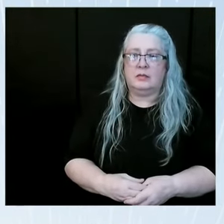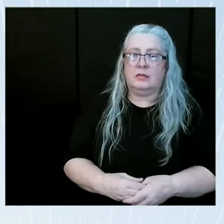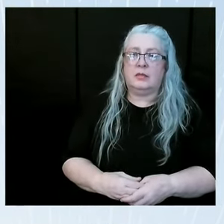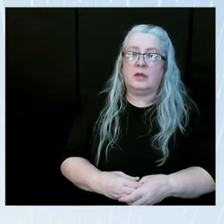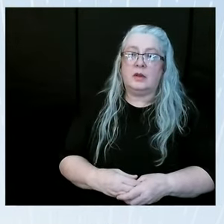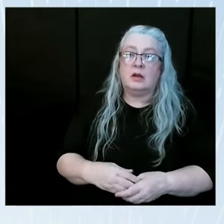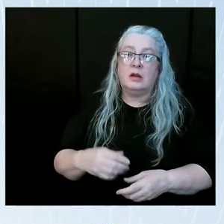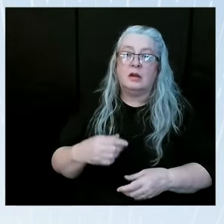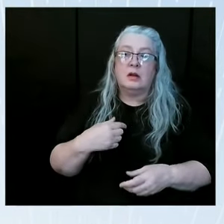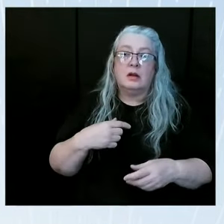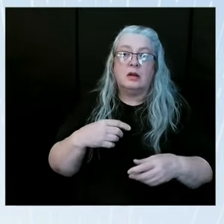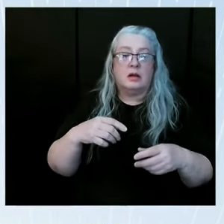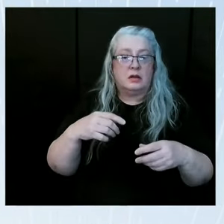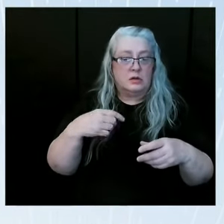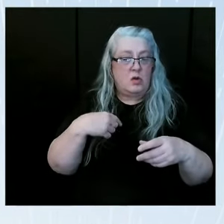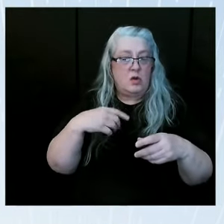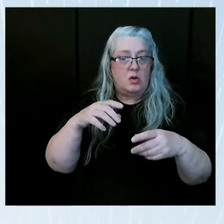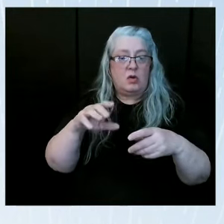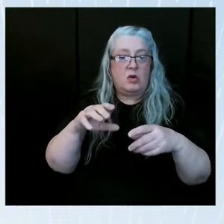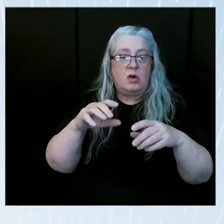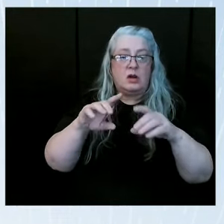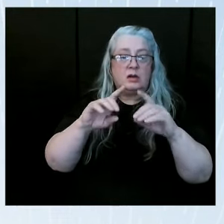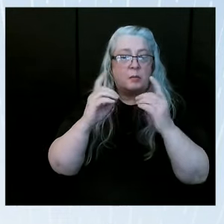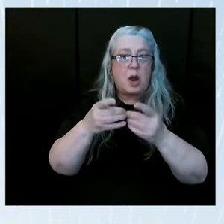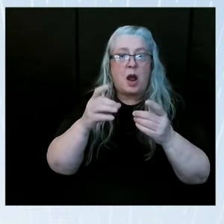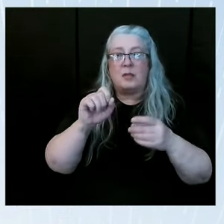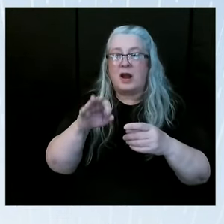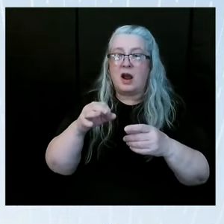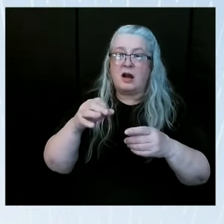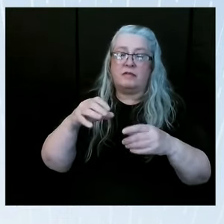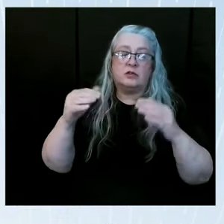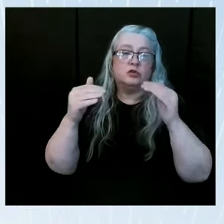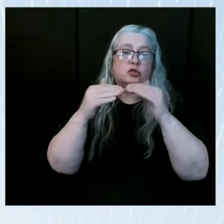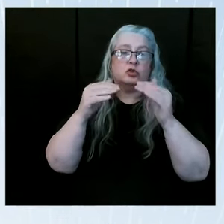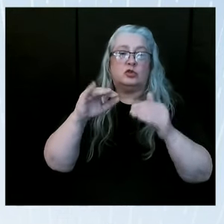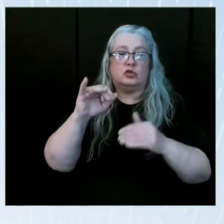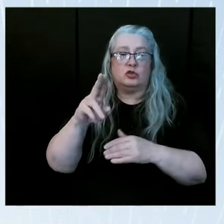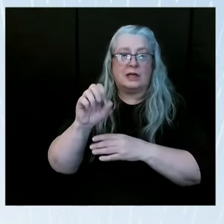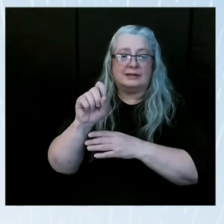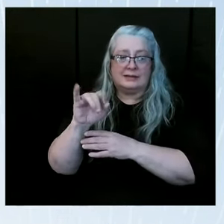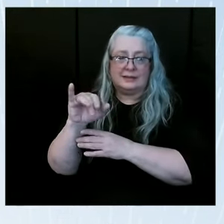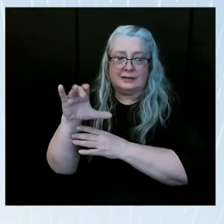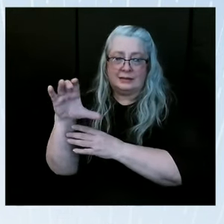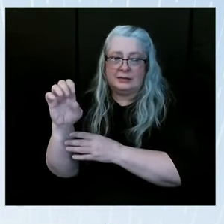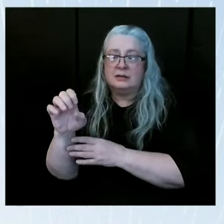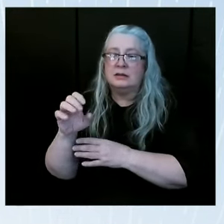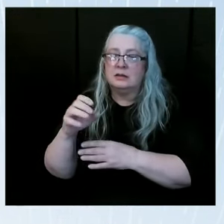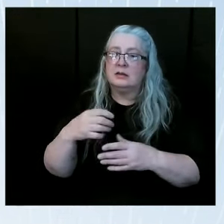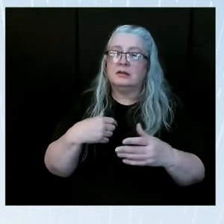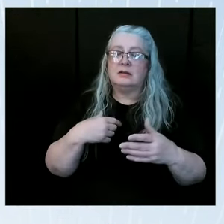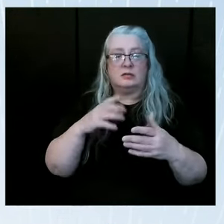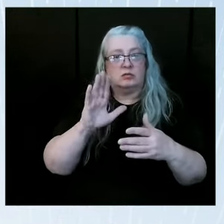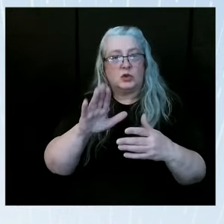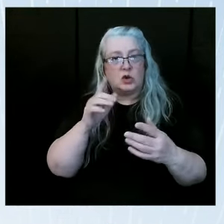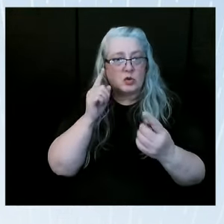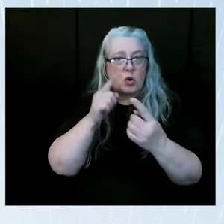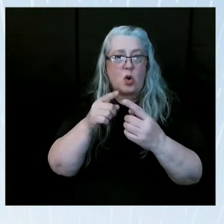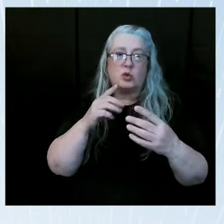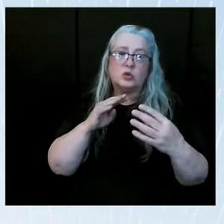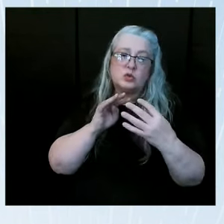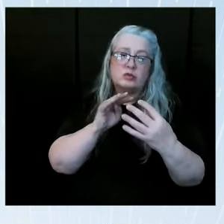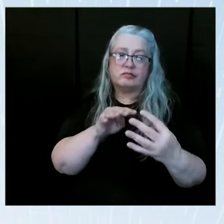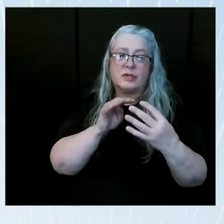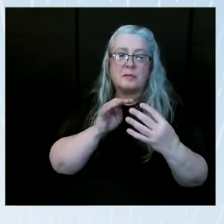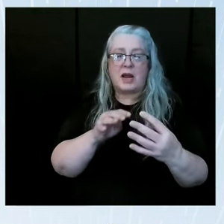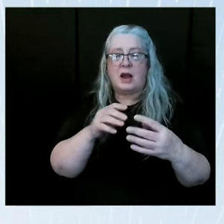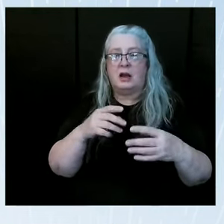fiscal year 2023, our Office for Victims of Crime will disperse more than $95 million in grant funding